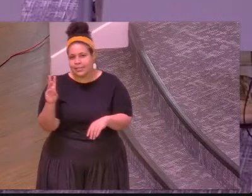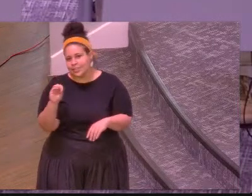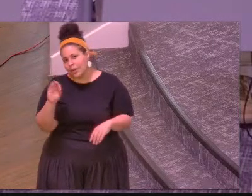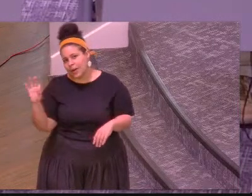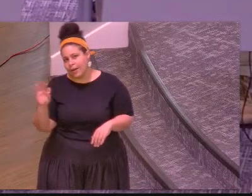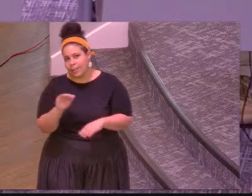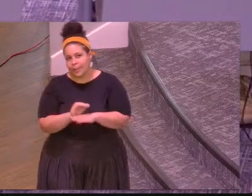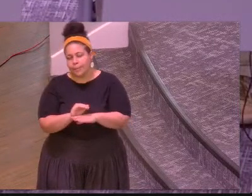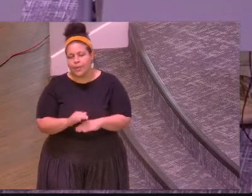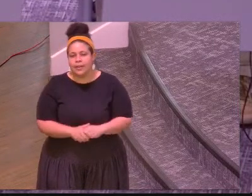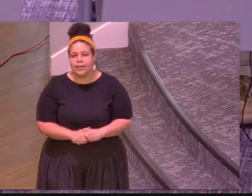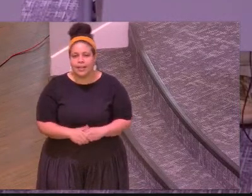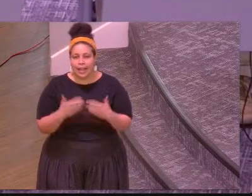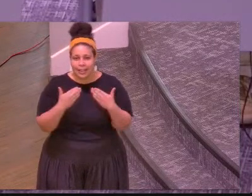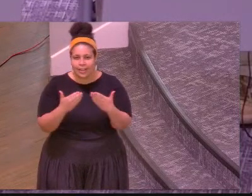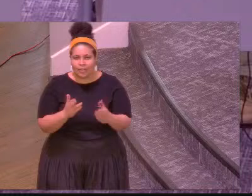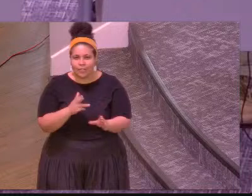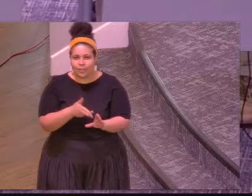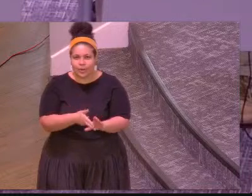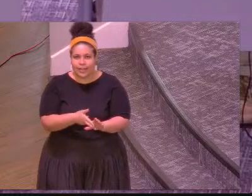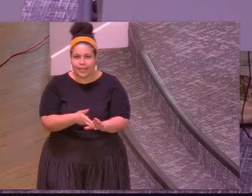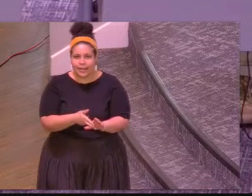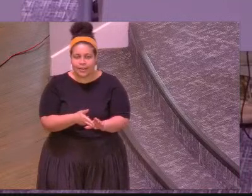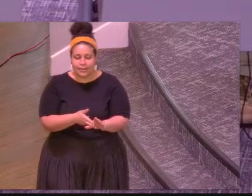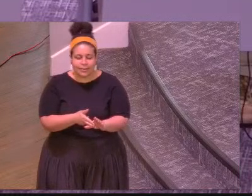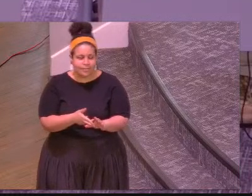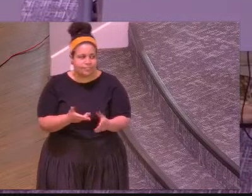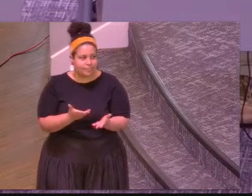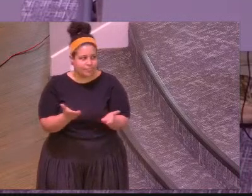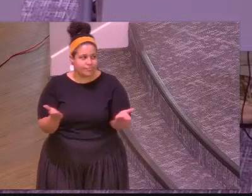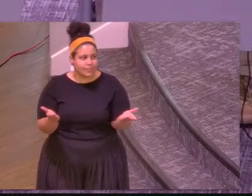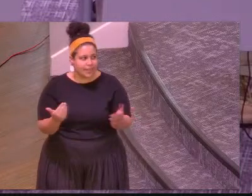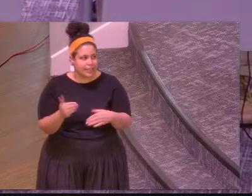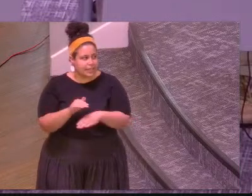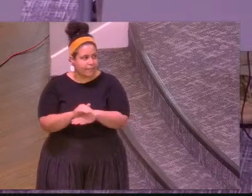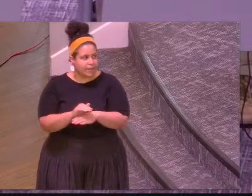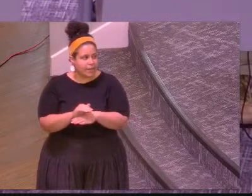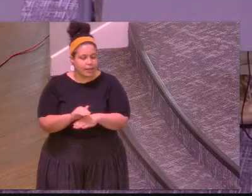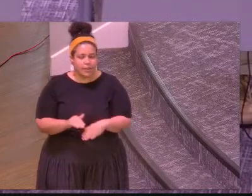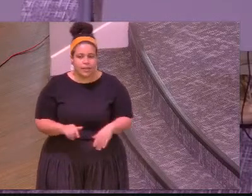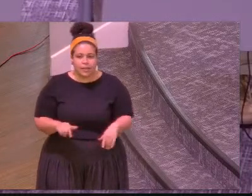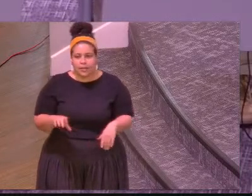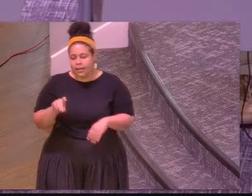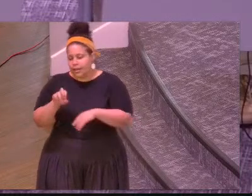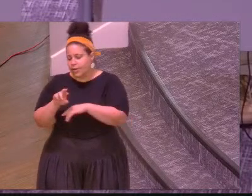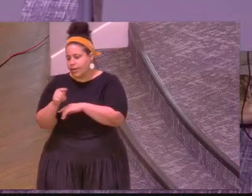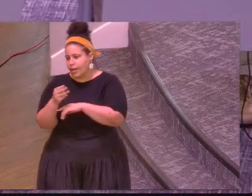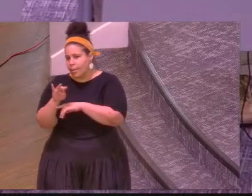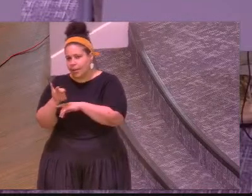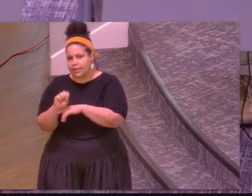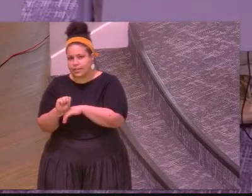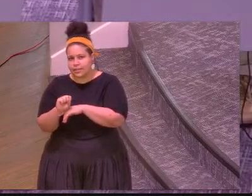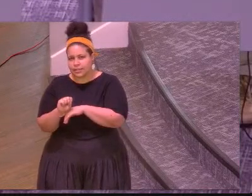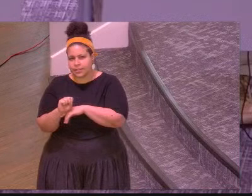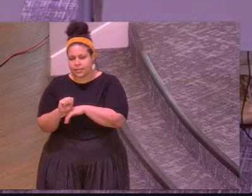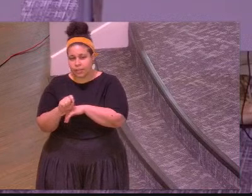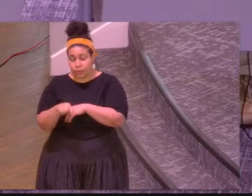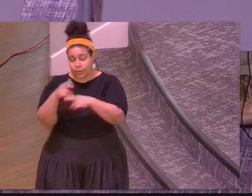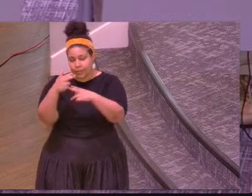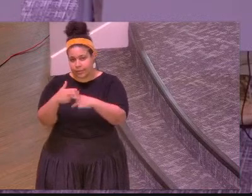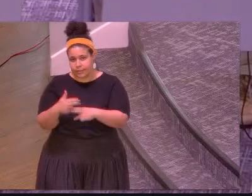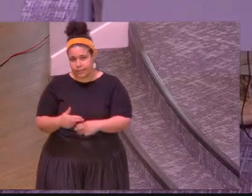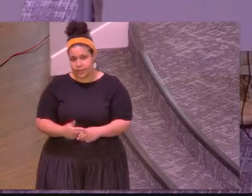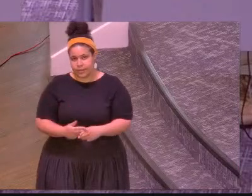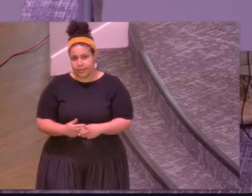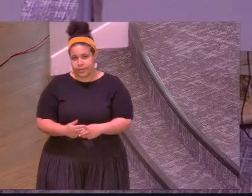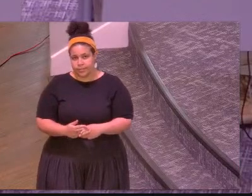p.m. Thank you for joining us this evening. Dr. Thomas, if you would do roll call for